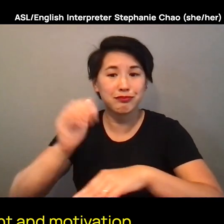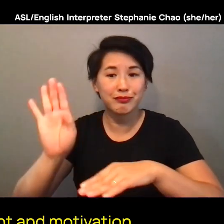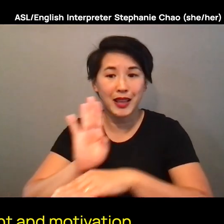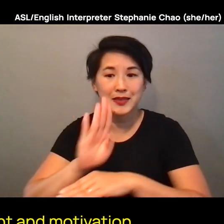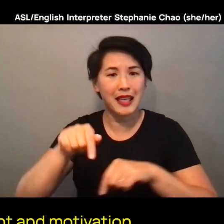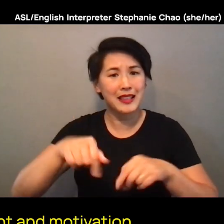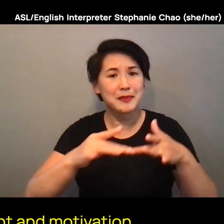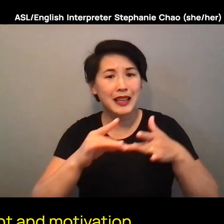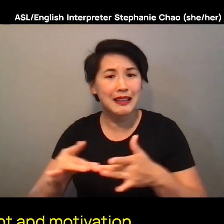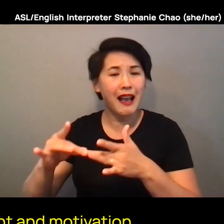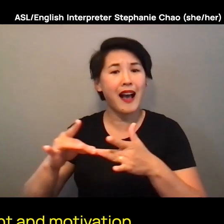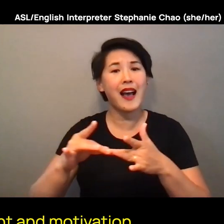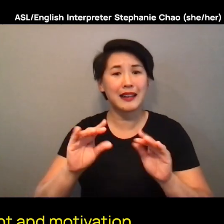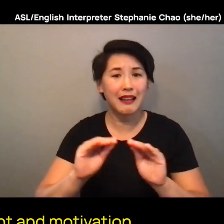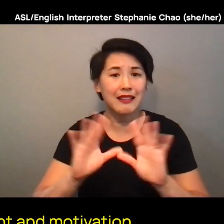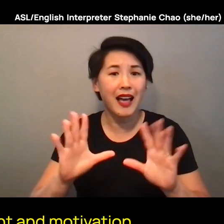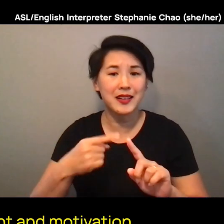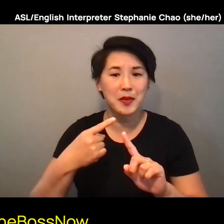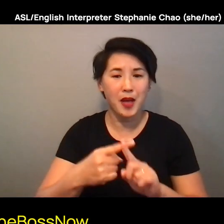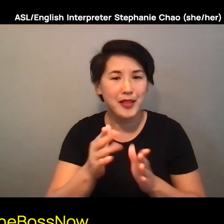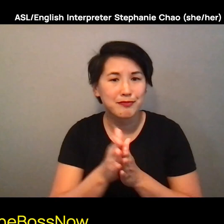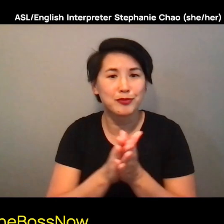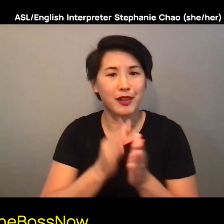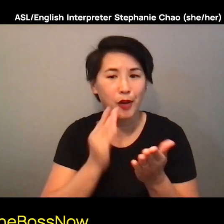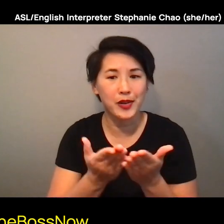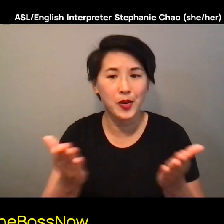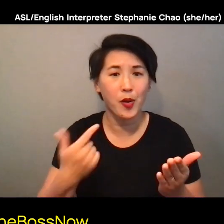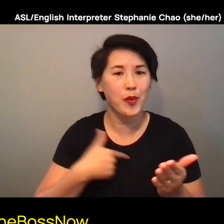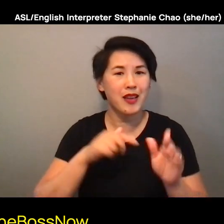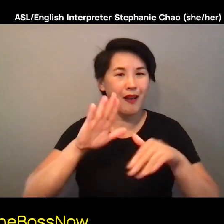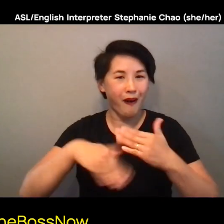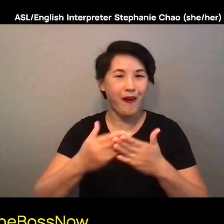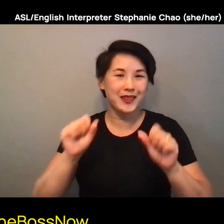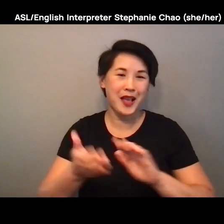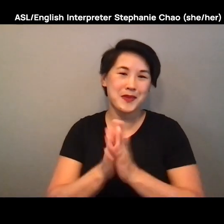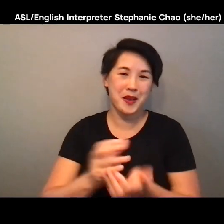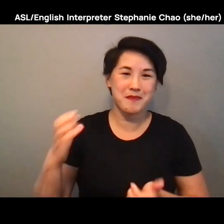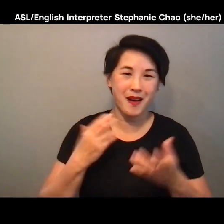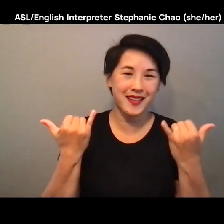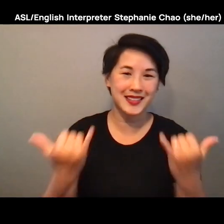be a guide, light, and motivation. We all can be the boss now.